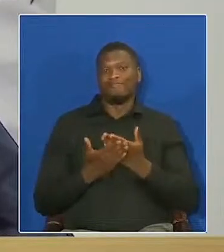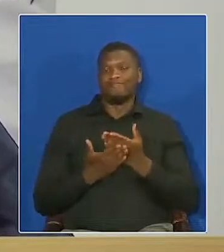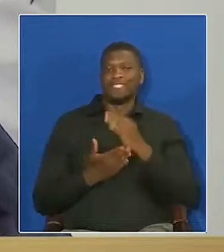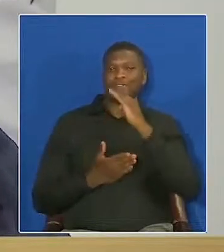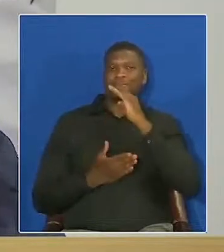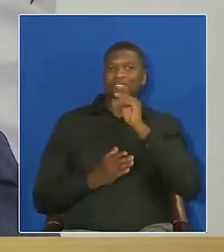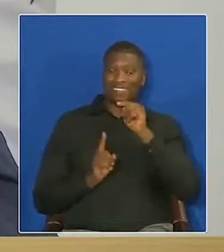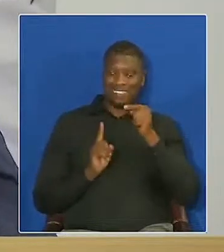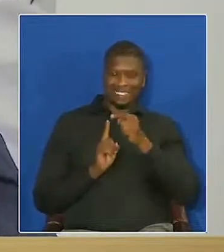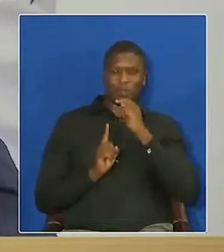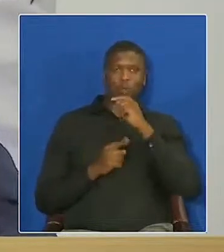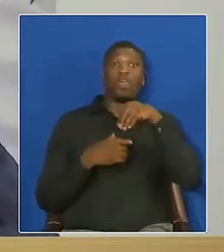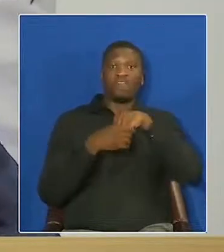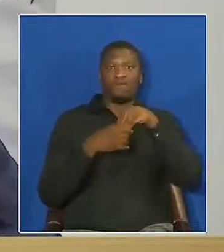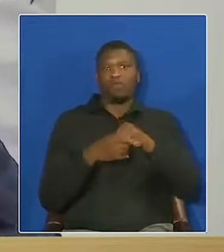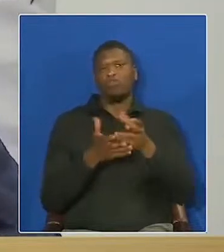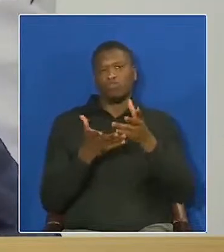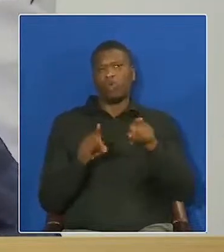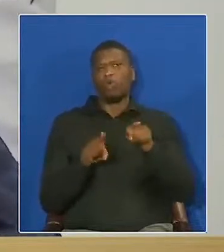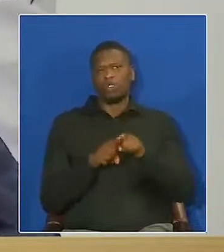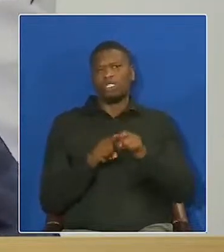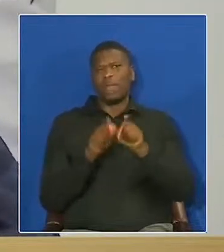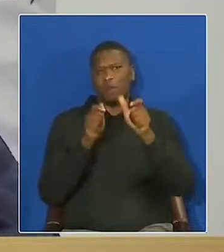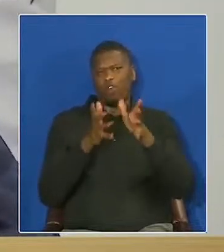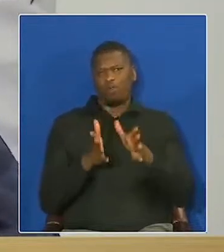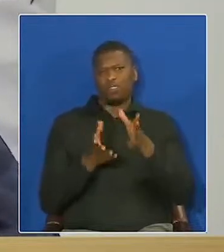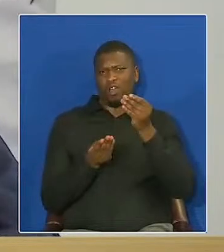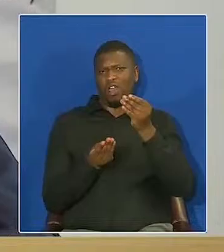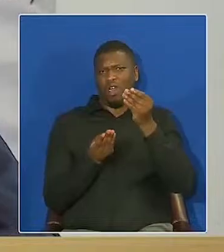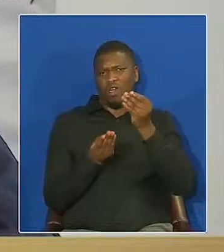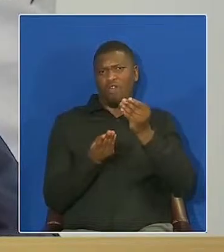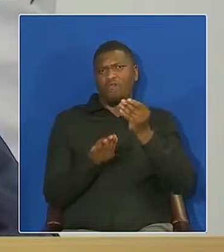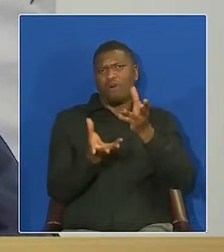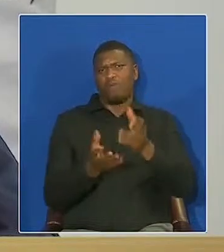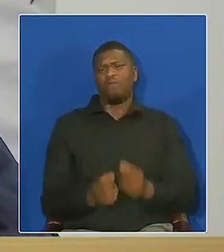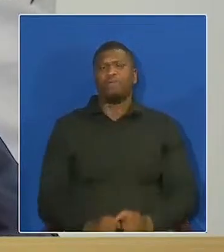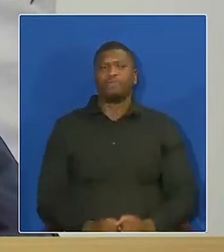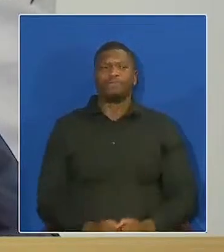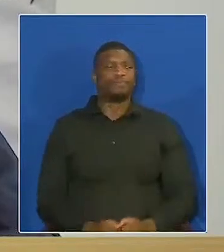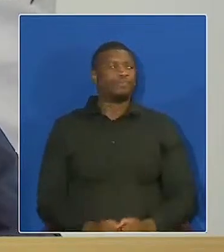means what the commissioner was citing.